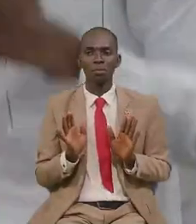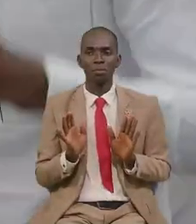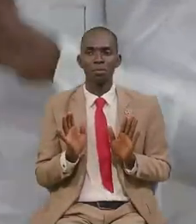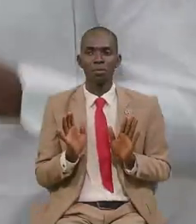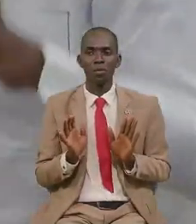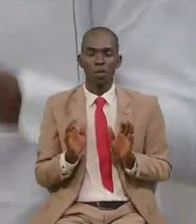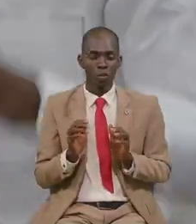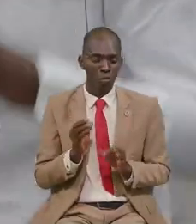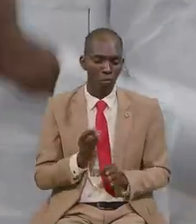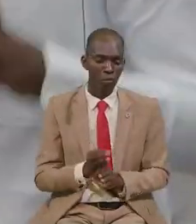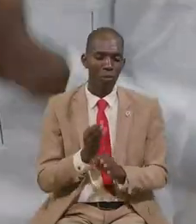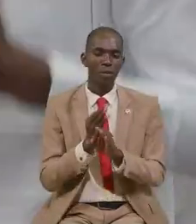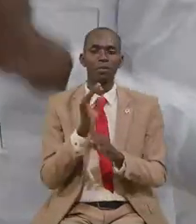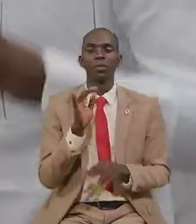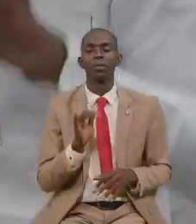faithfully,